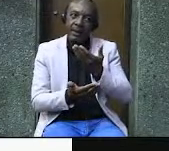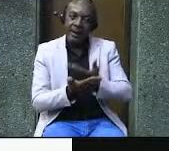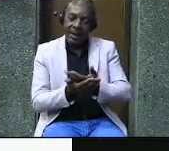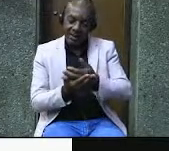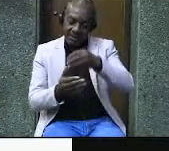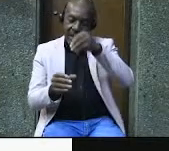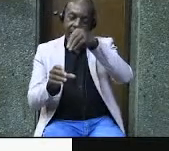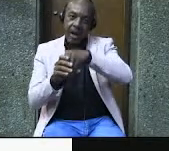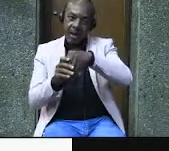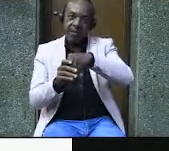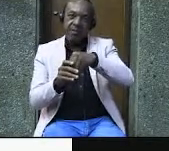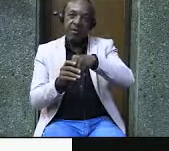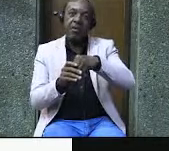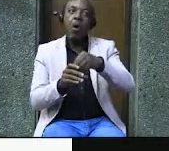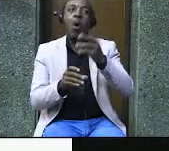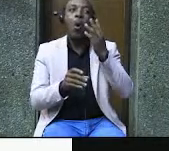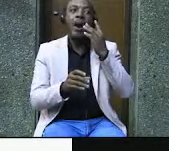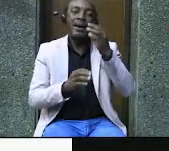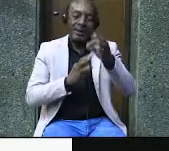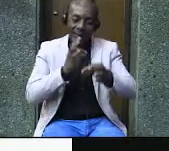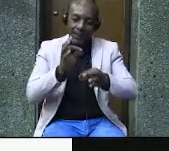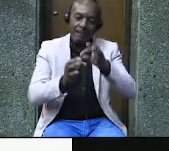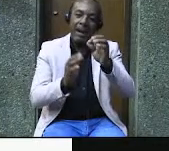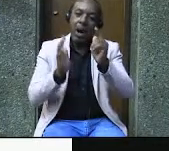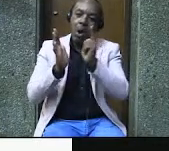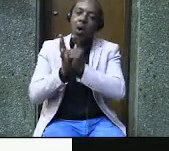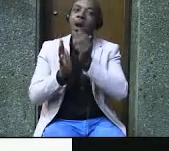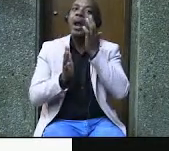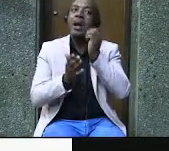the 1996 Constitution.